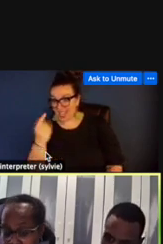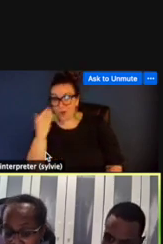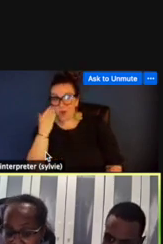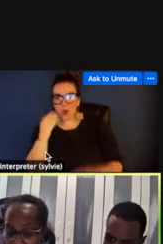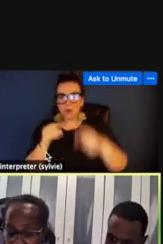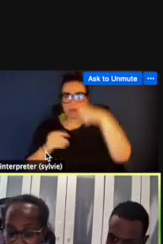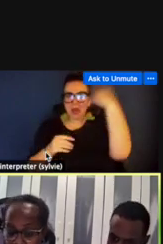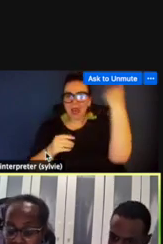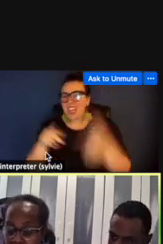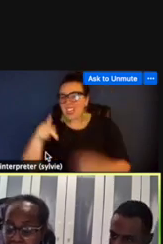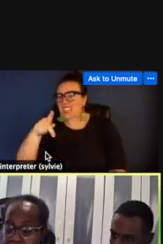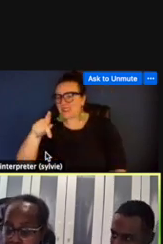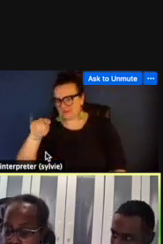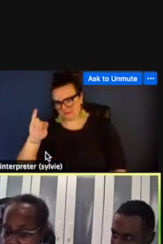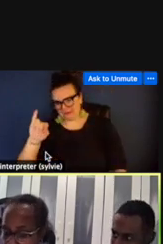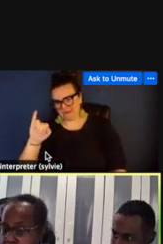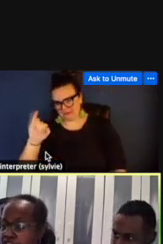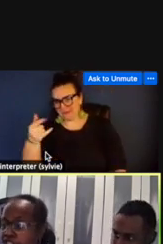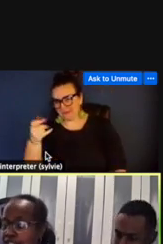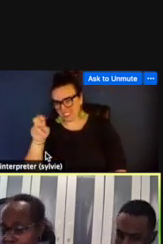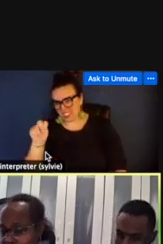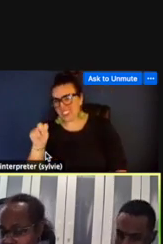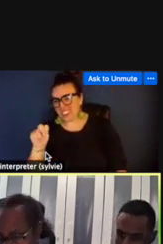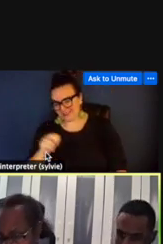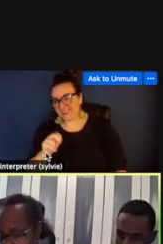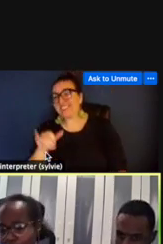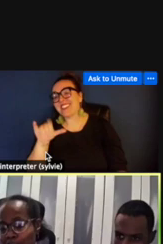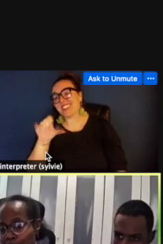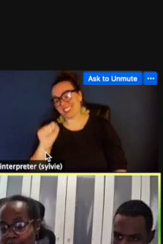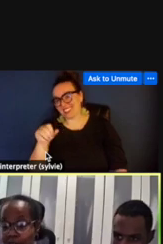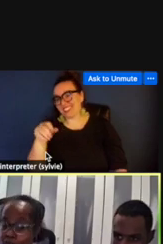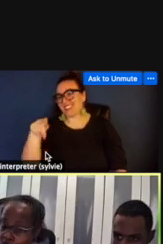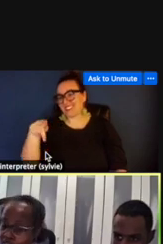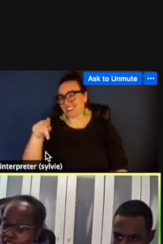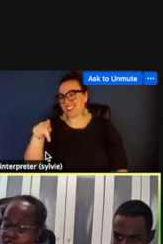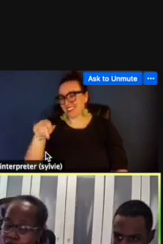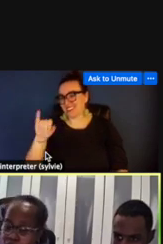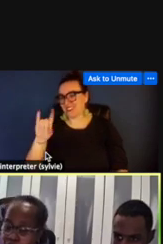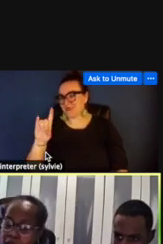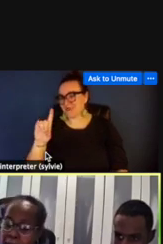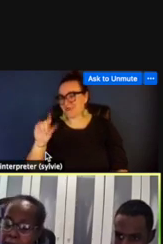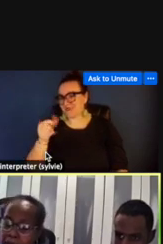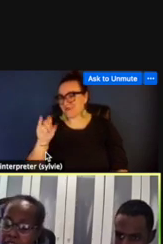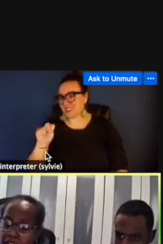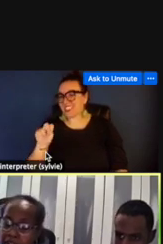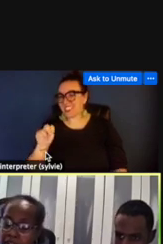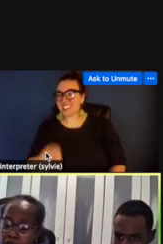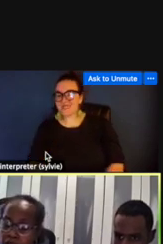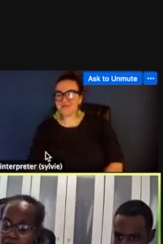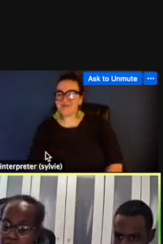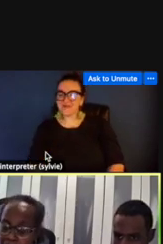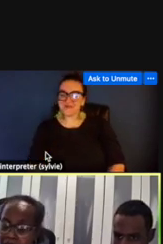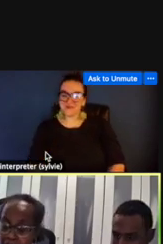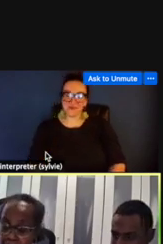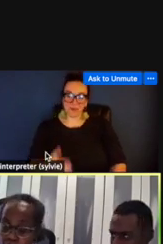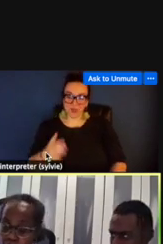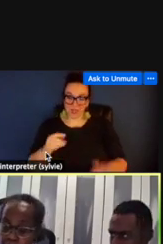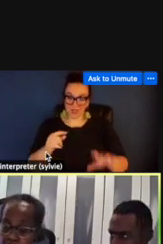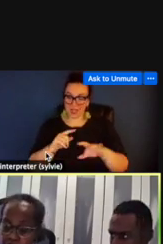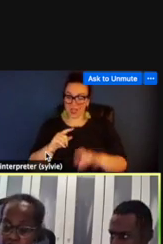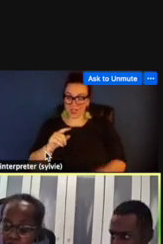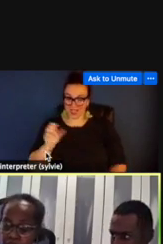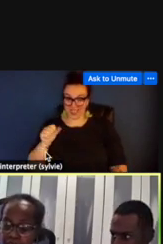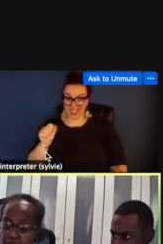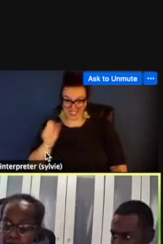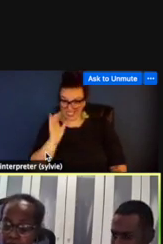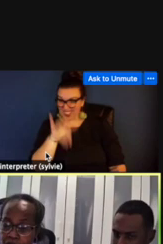pigeon? Chicken? Pigeons. Pigeons. They're pigeons. They have pigeons there too. But the pigeon. They're known. Oh, yeah,